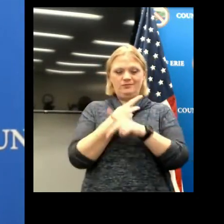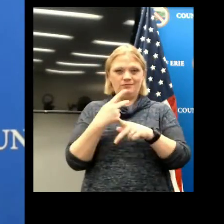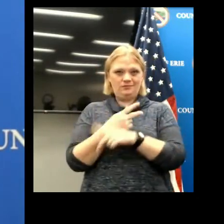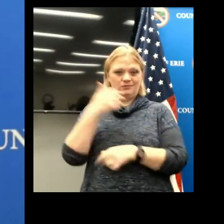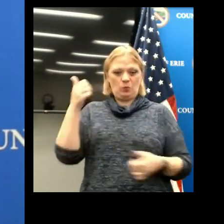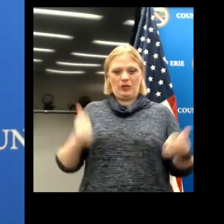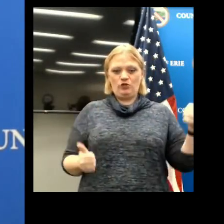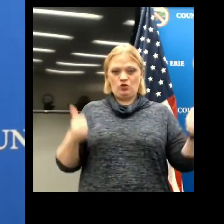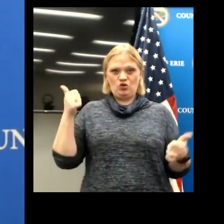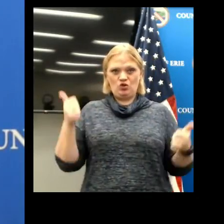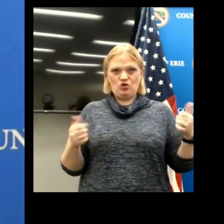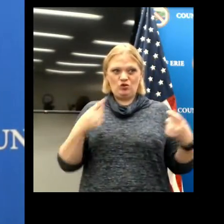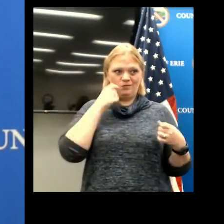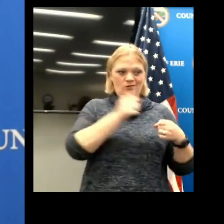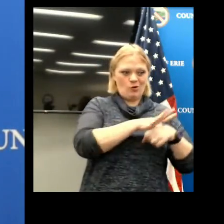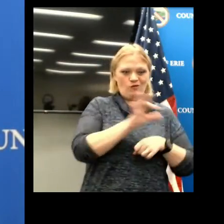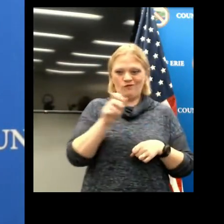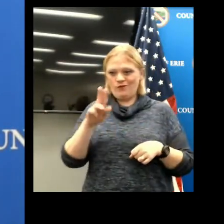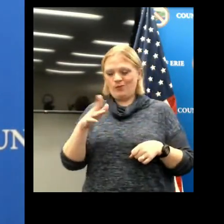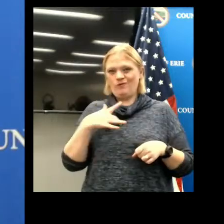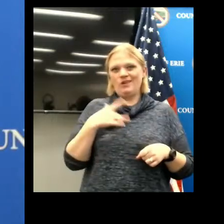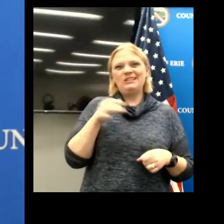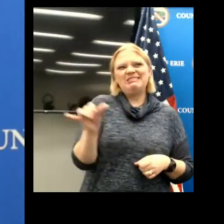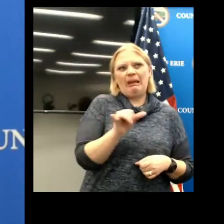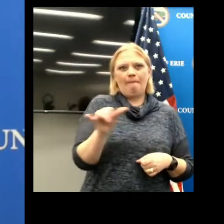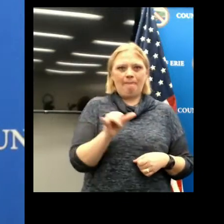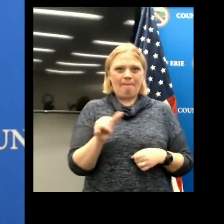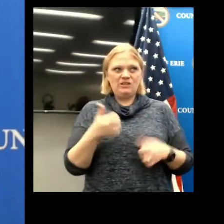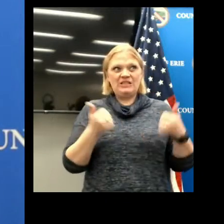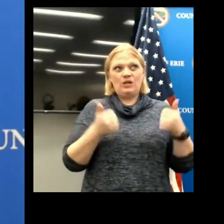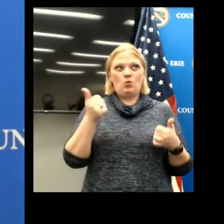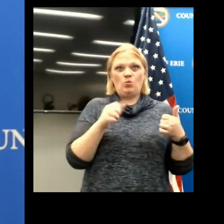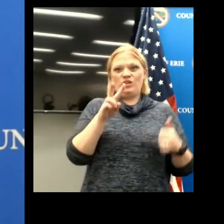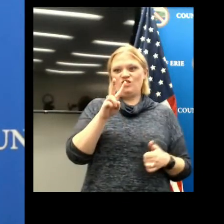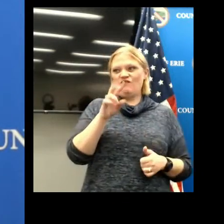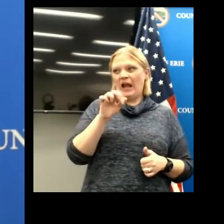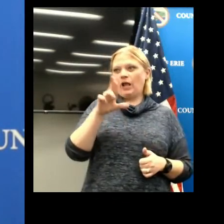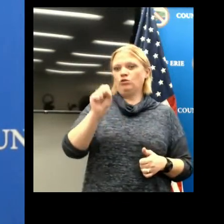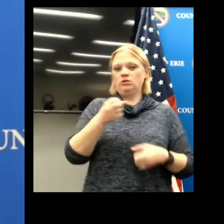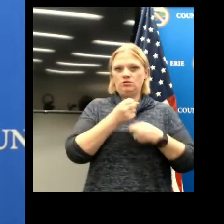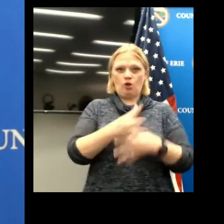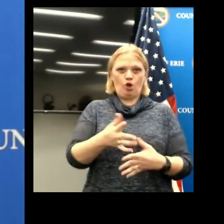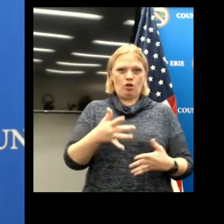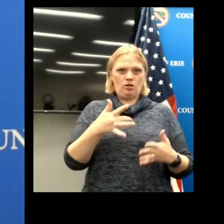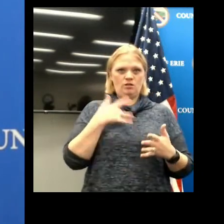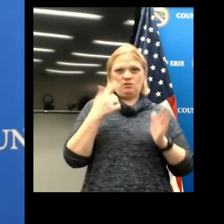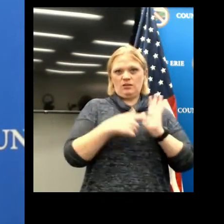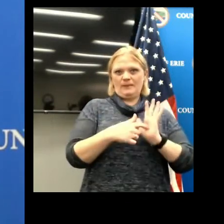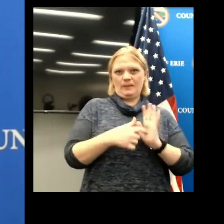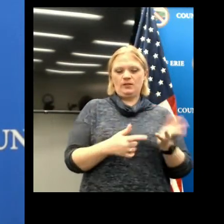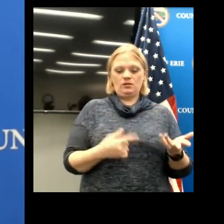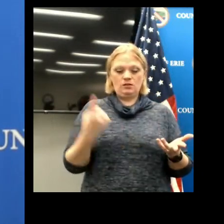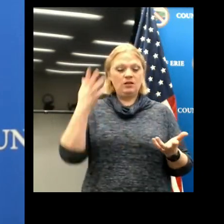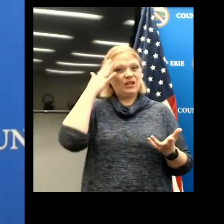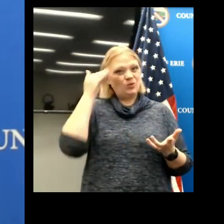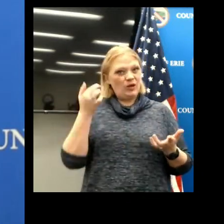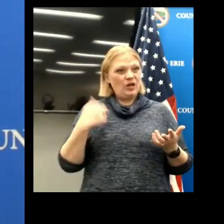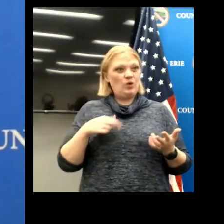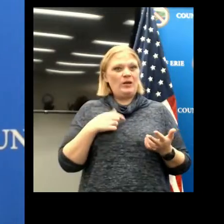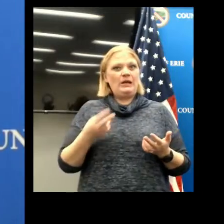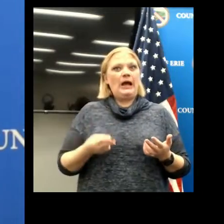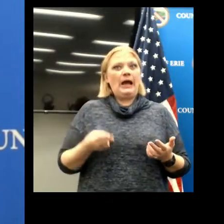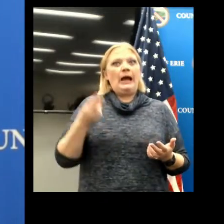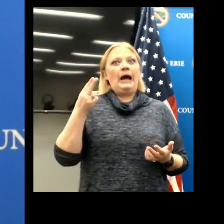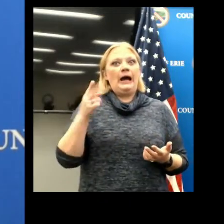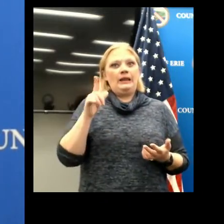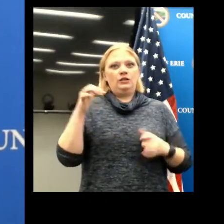what viral pathogen is causing the symptoms. So that's why we highly